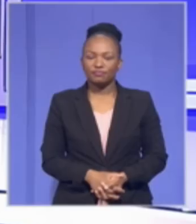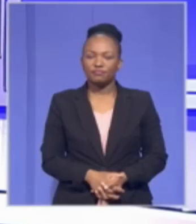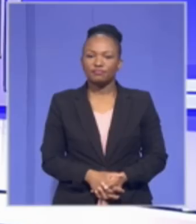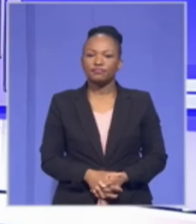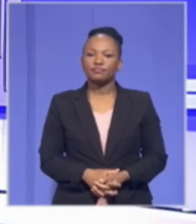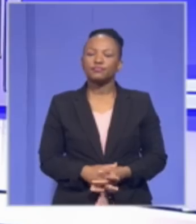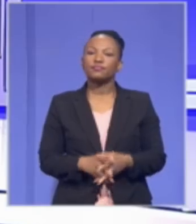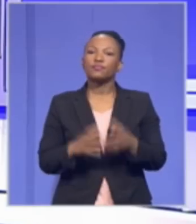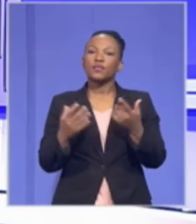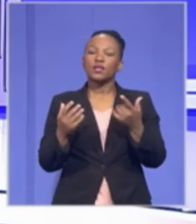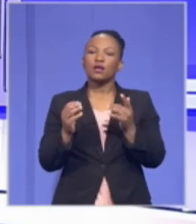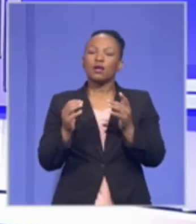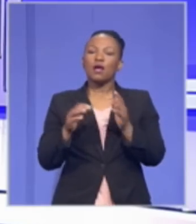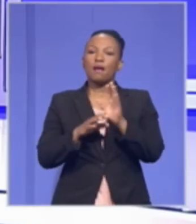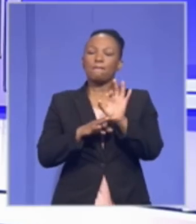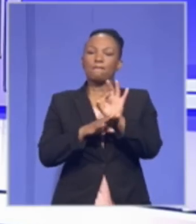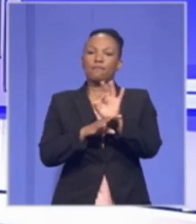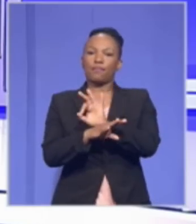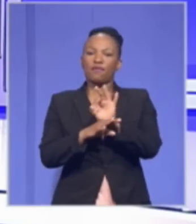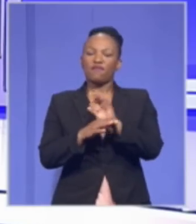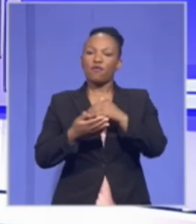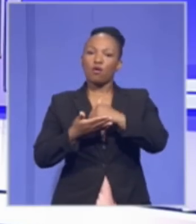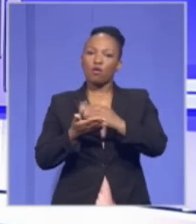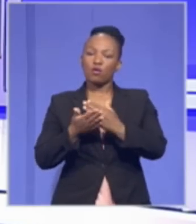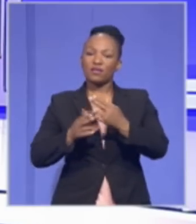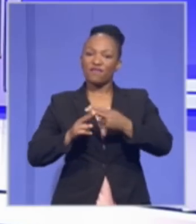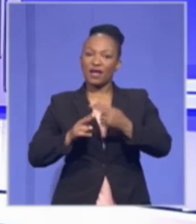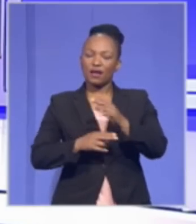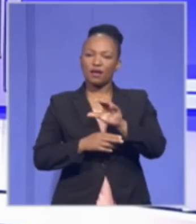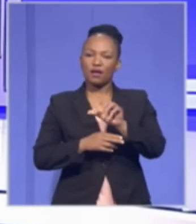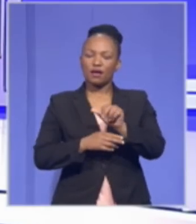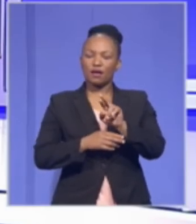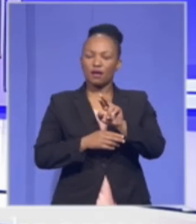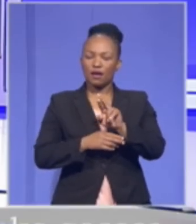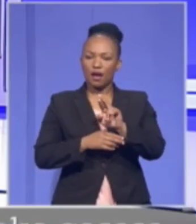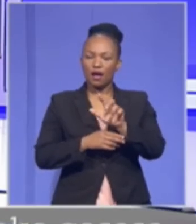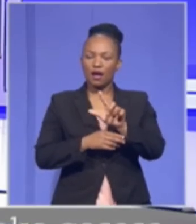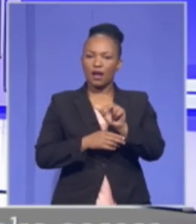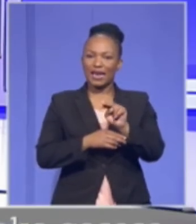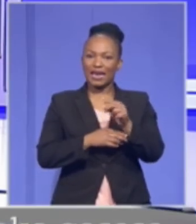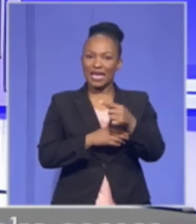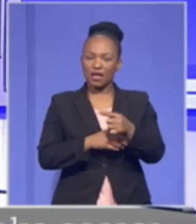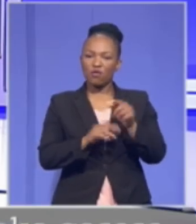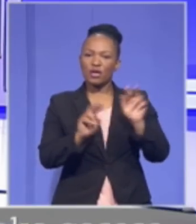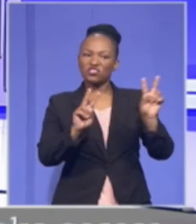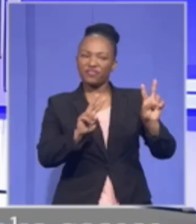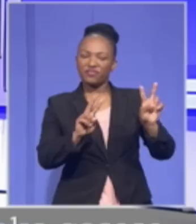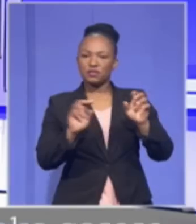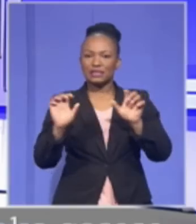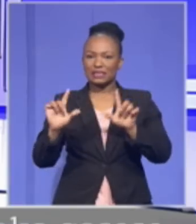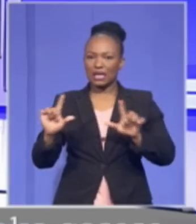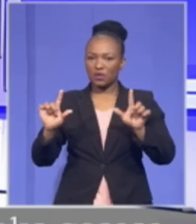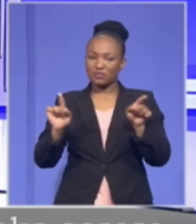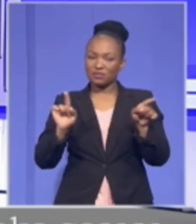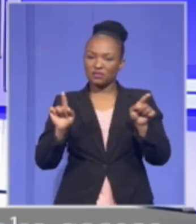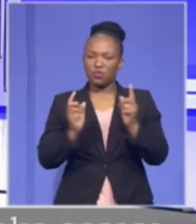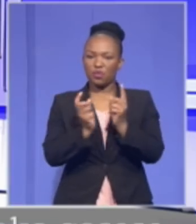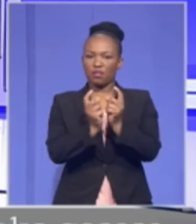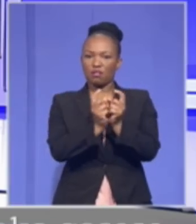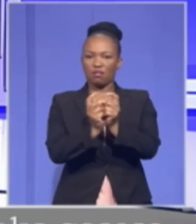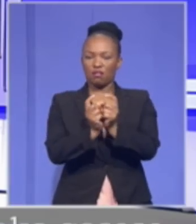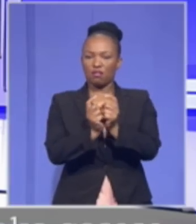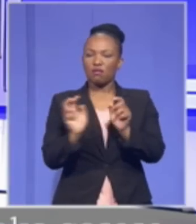Barulaganye ba papadi ya di-quarterfinale tša sejana sa curling knockout magareng ga Kaizer Chiefs le Mamelodi Sundowns ba re ba komana madula a bapile go